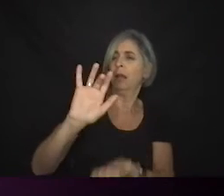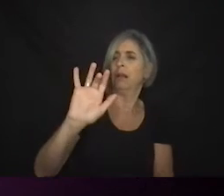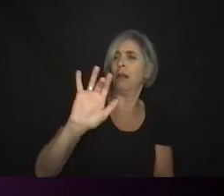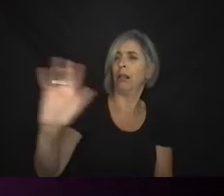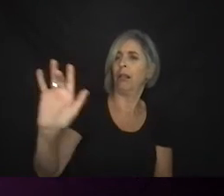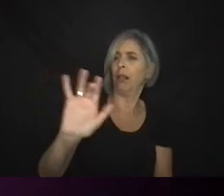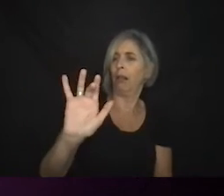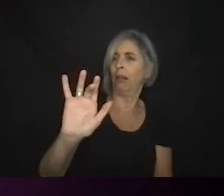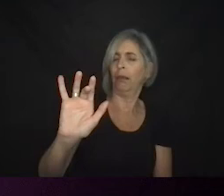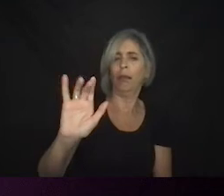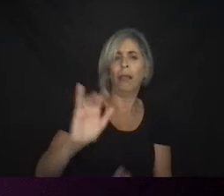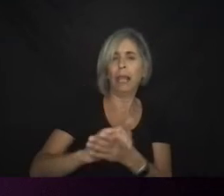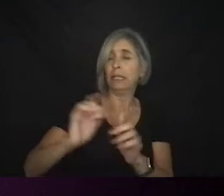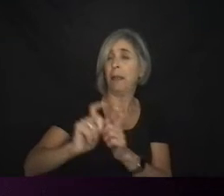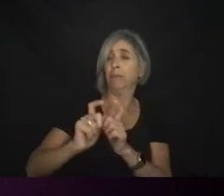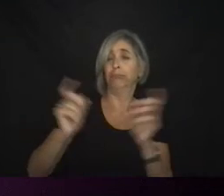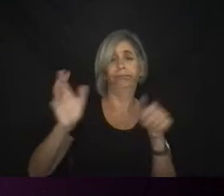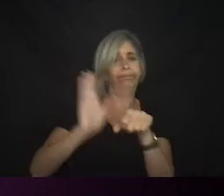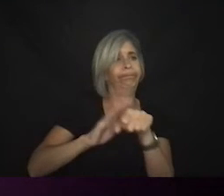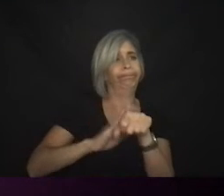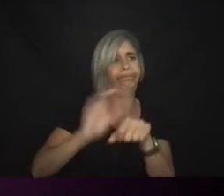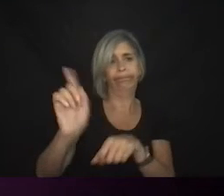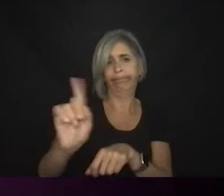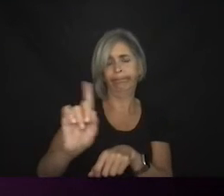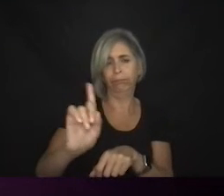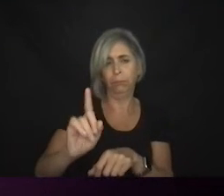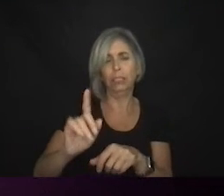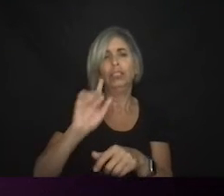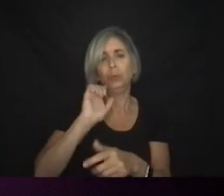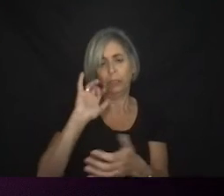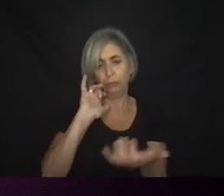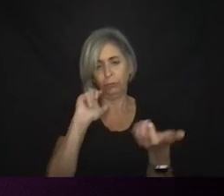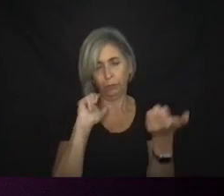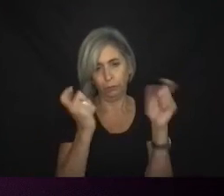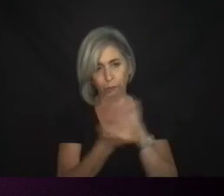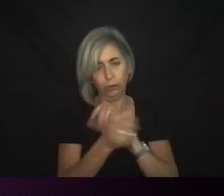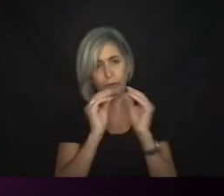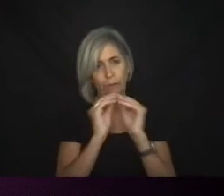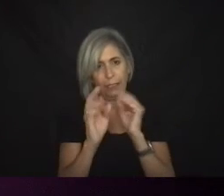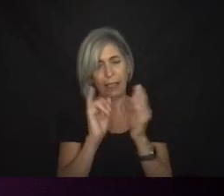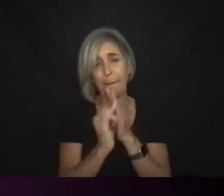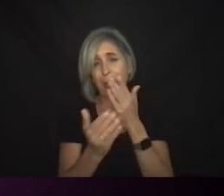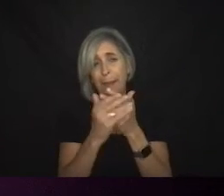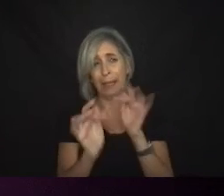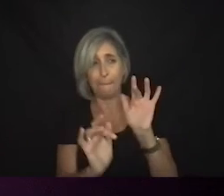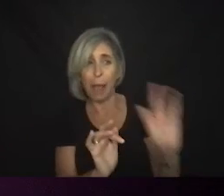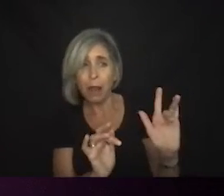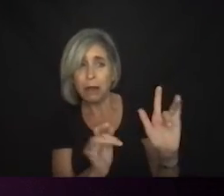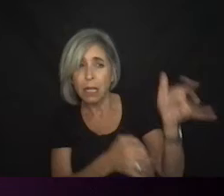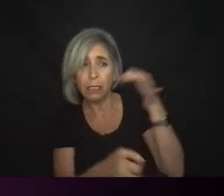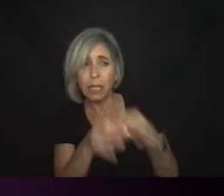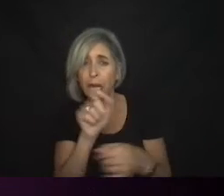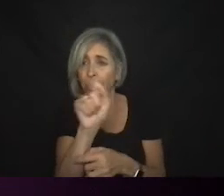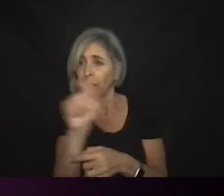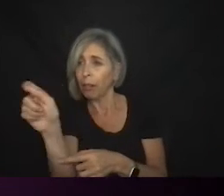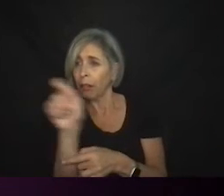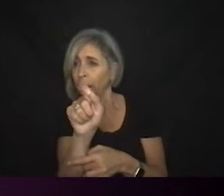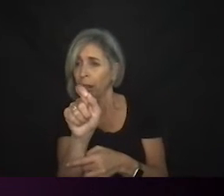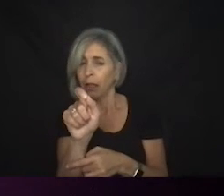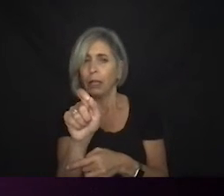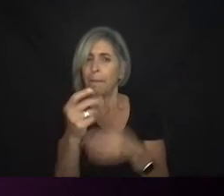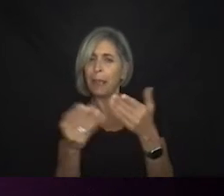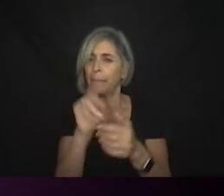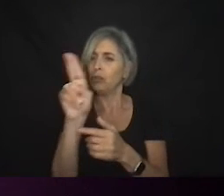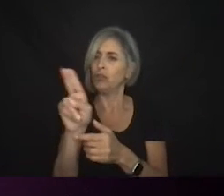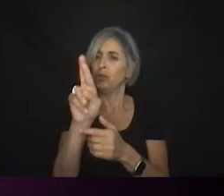That's like the big red flag that you need to go and fix this. Maybe it needs to be a button. Maybe you can actually give this a